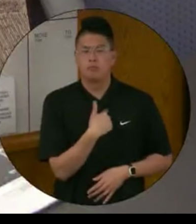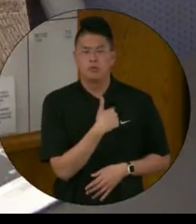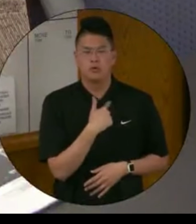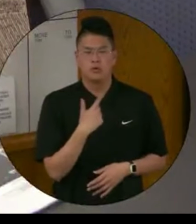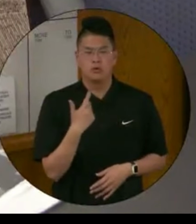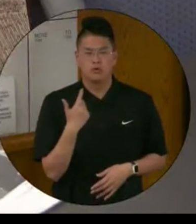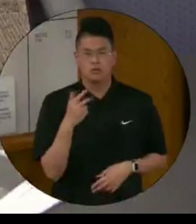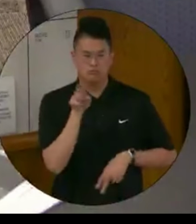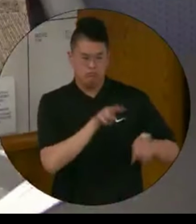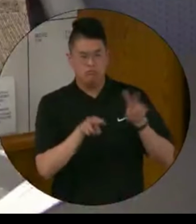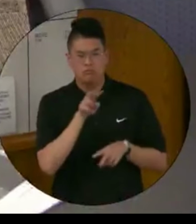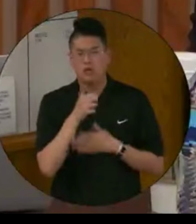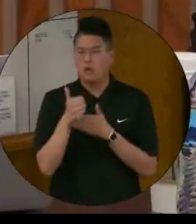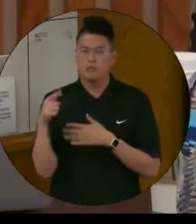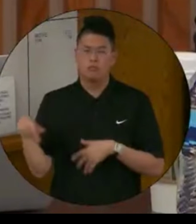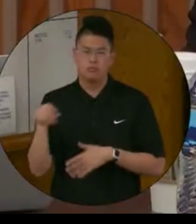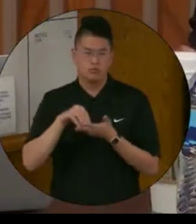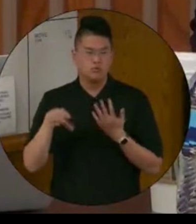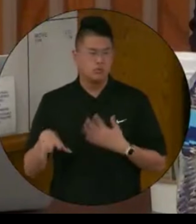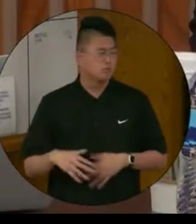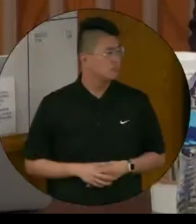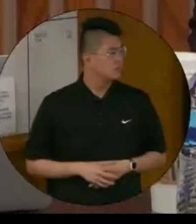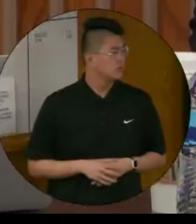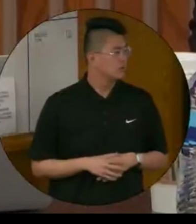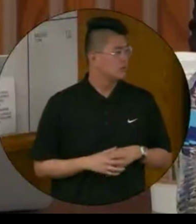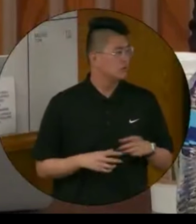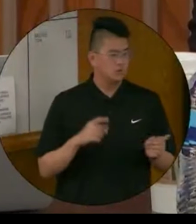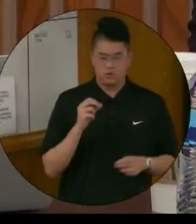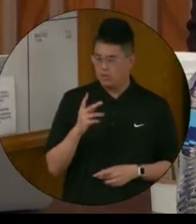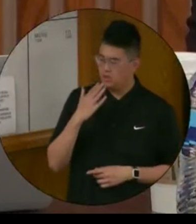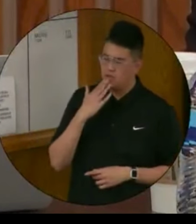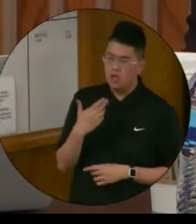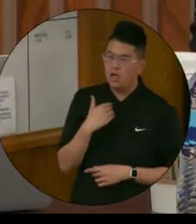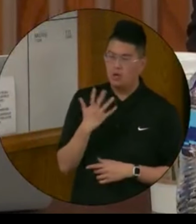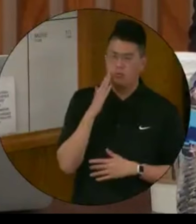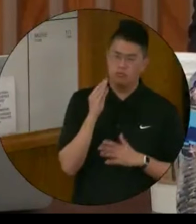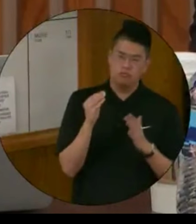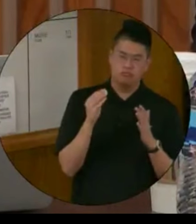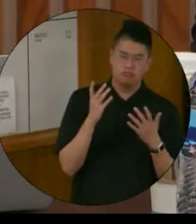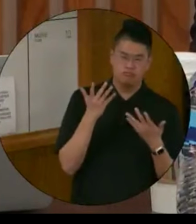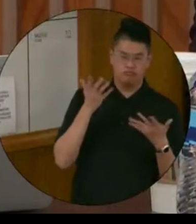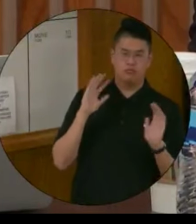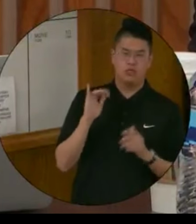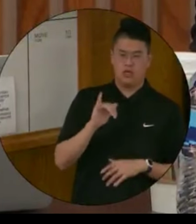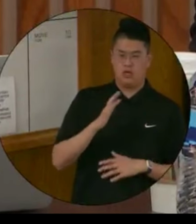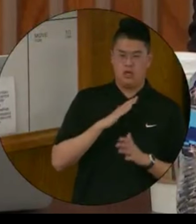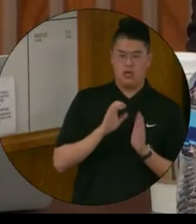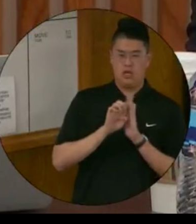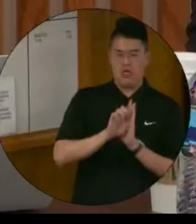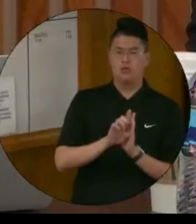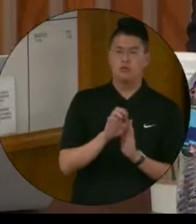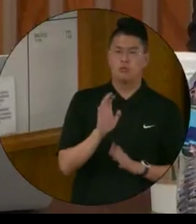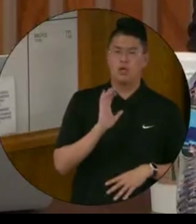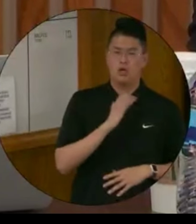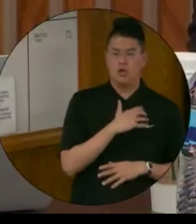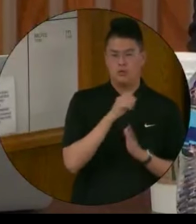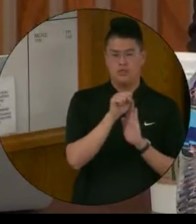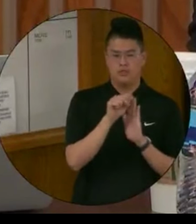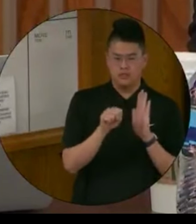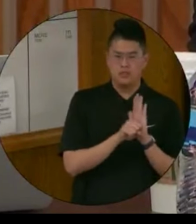risk. Thank you. I'll put myself back in the queue. Just want to point out that's another example of our state delaying some